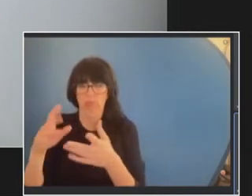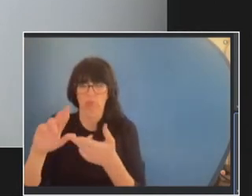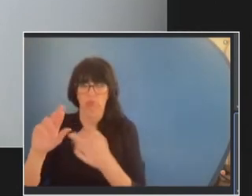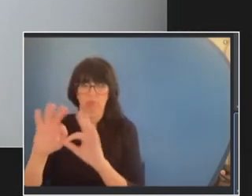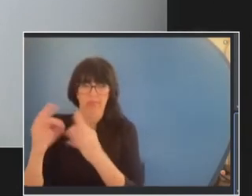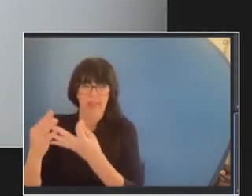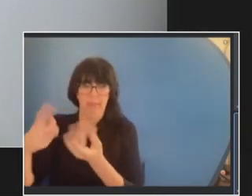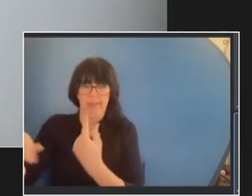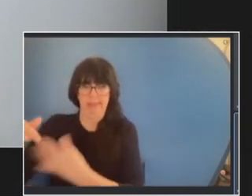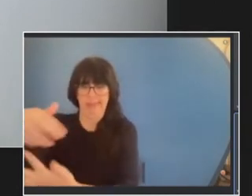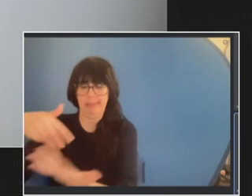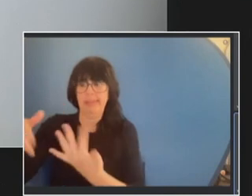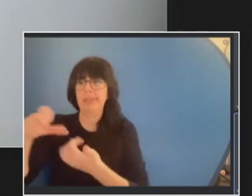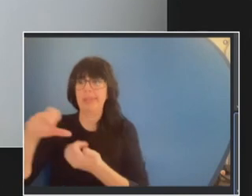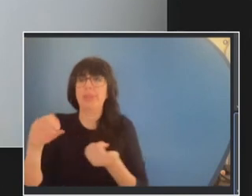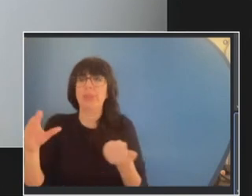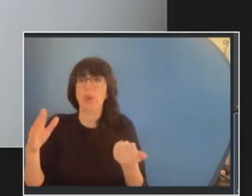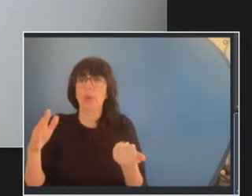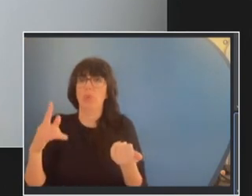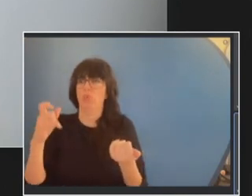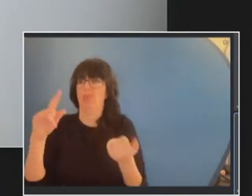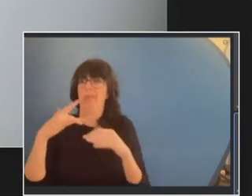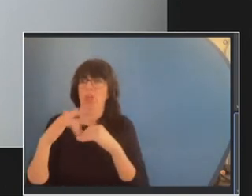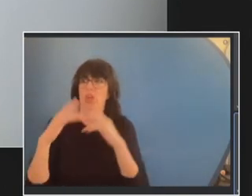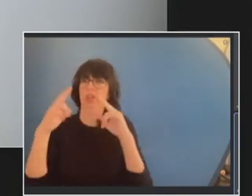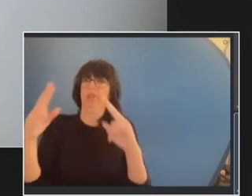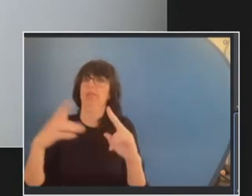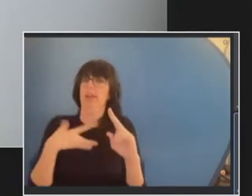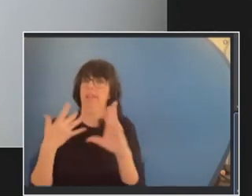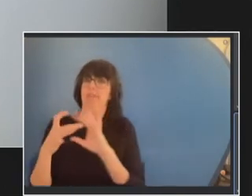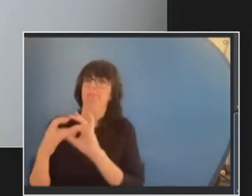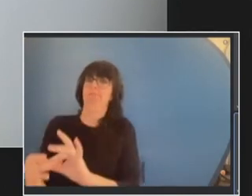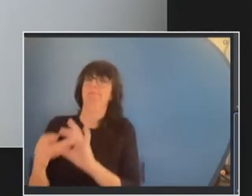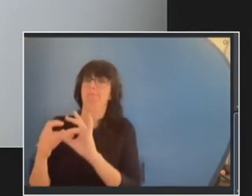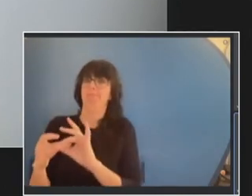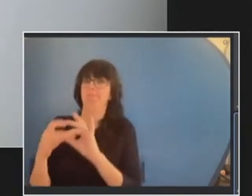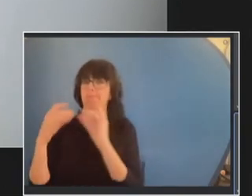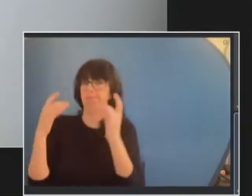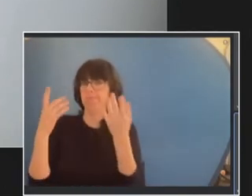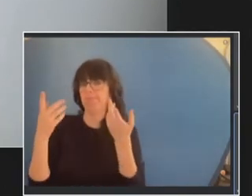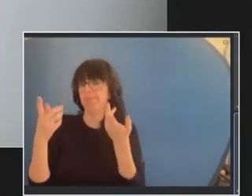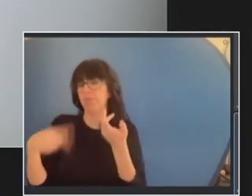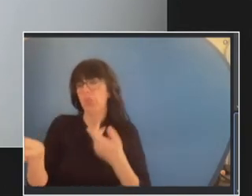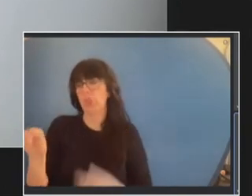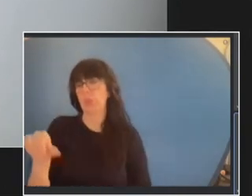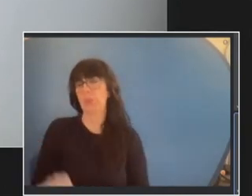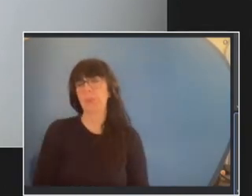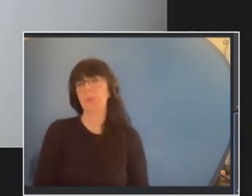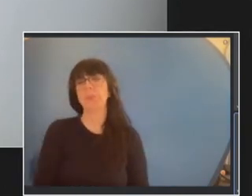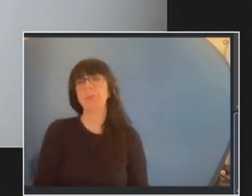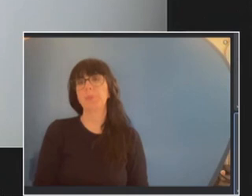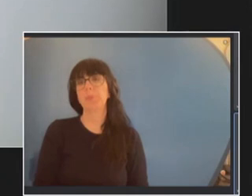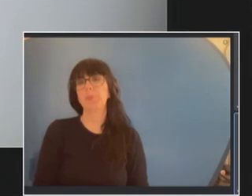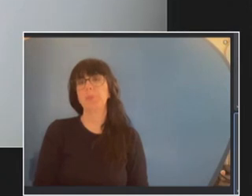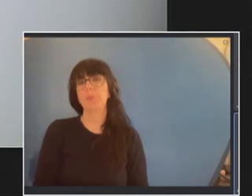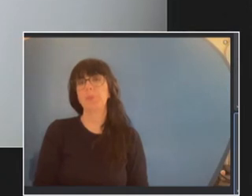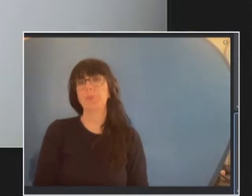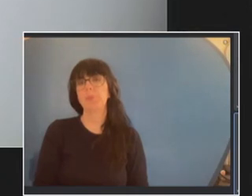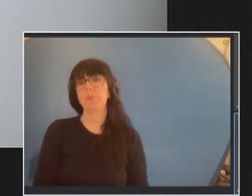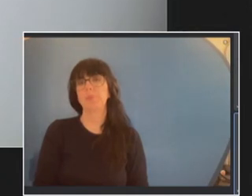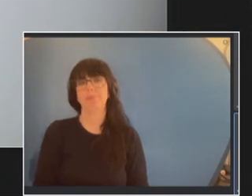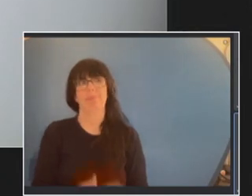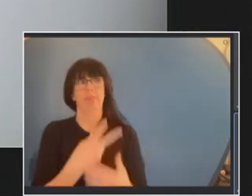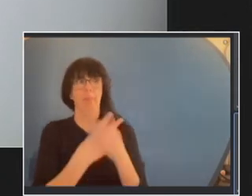my early heroes, and I feel an affinity for her as well. Yeah, they're both